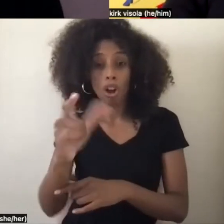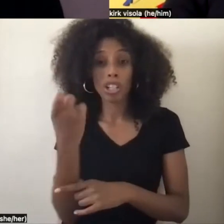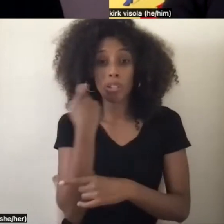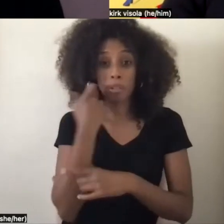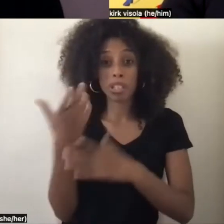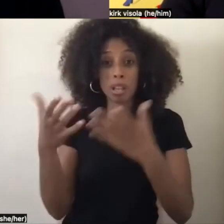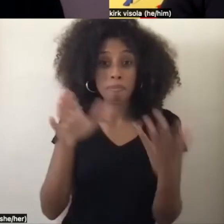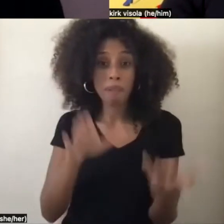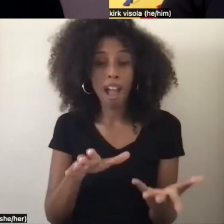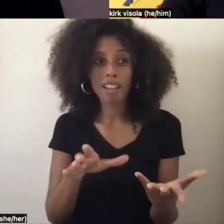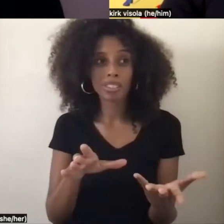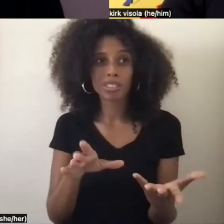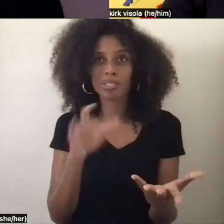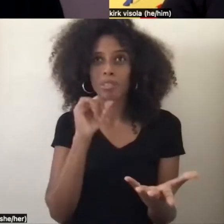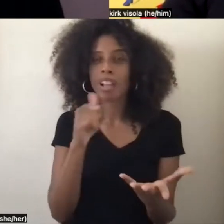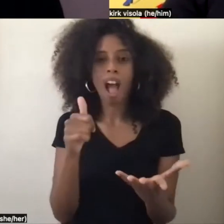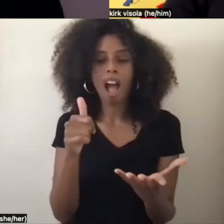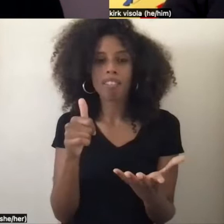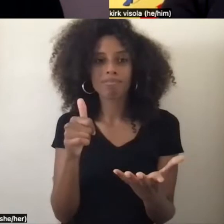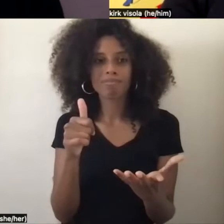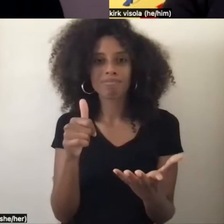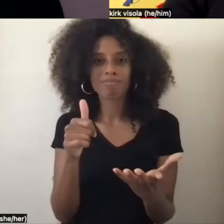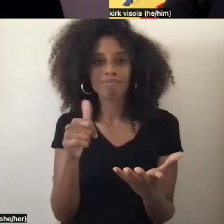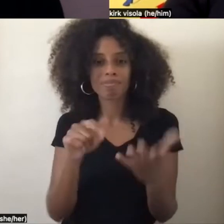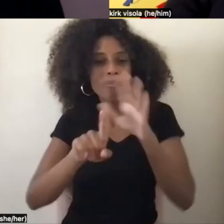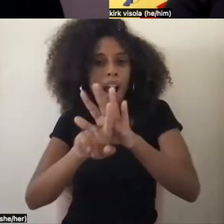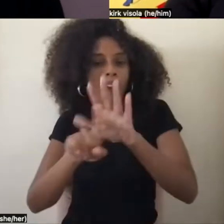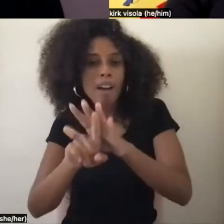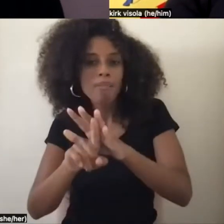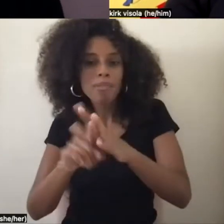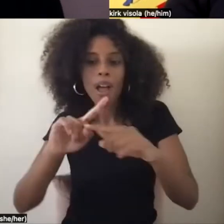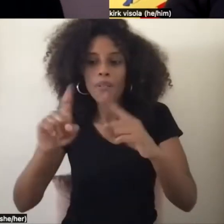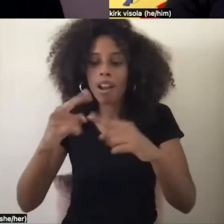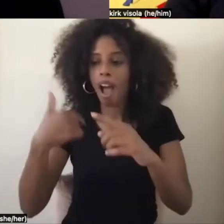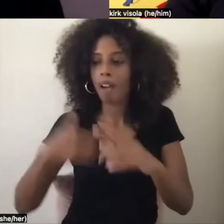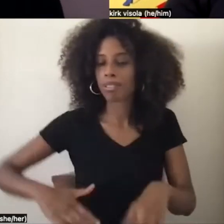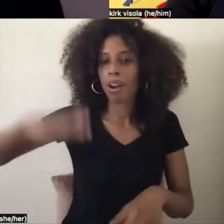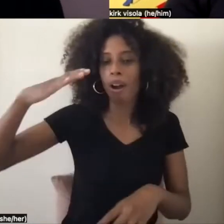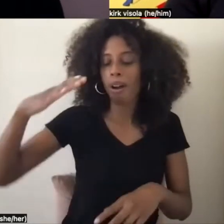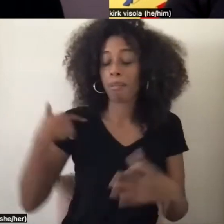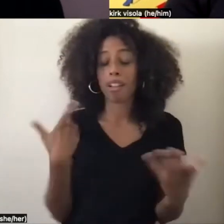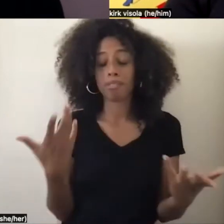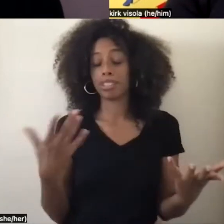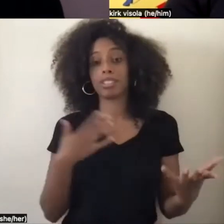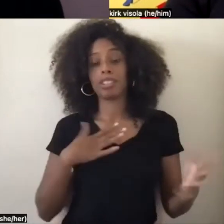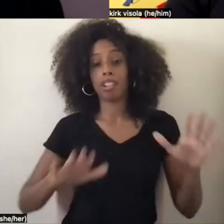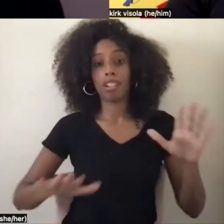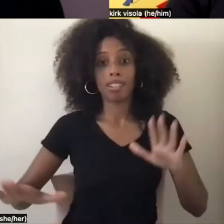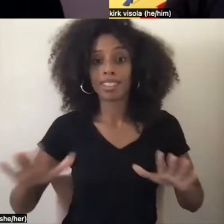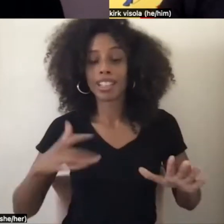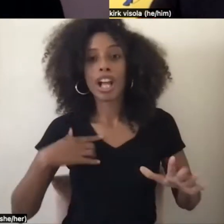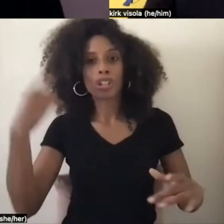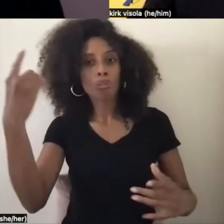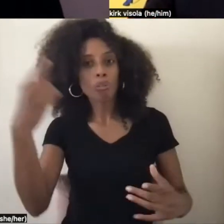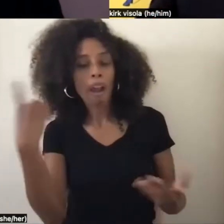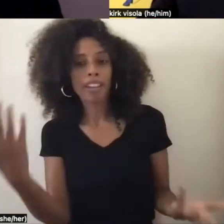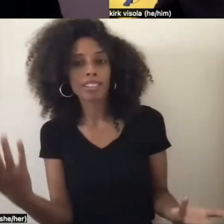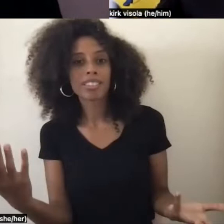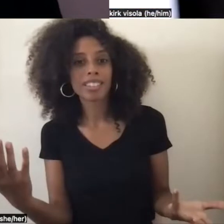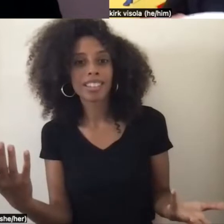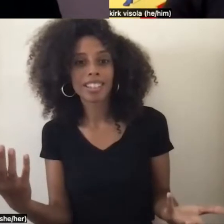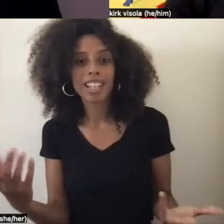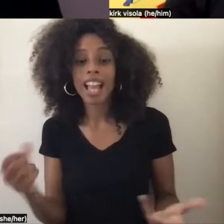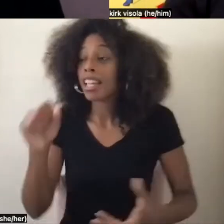So yeah, it's staggering. It's crazy. Like, it's just crazy. And for a lot